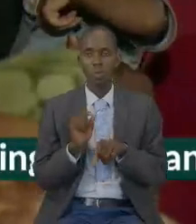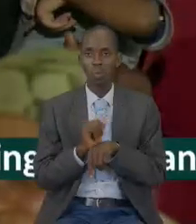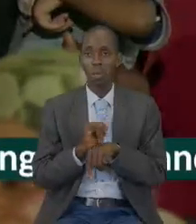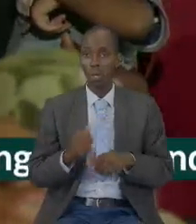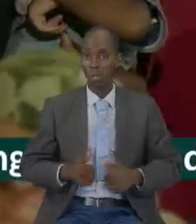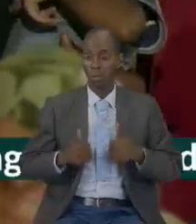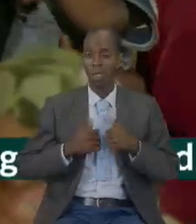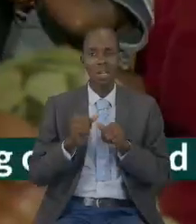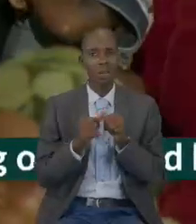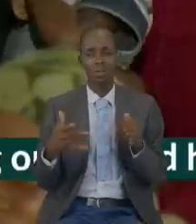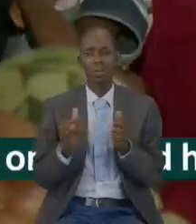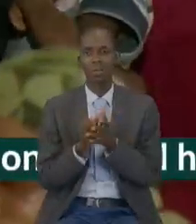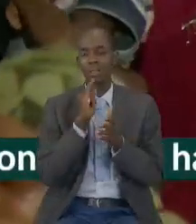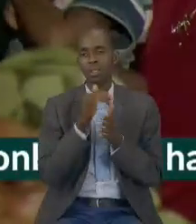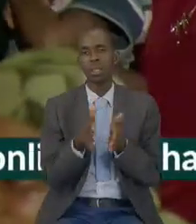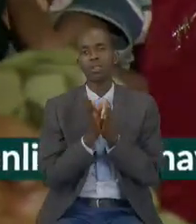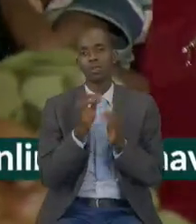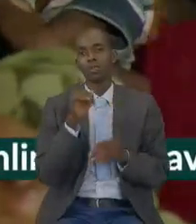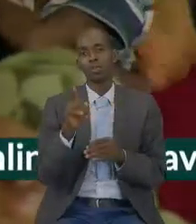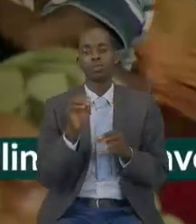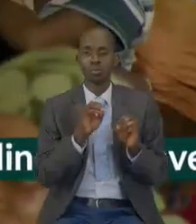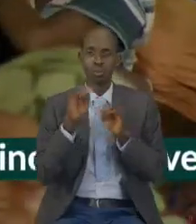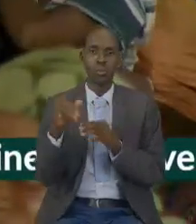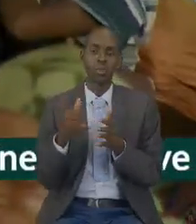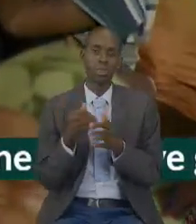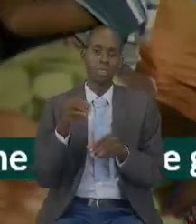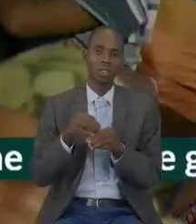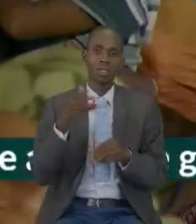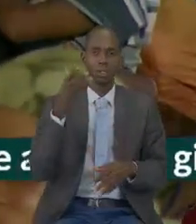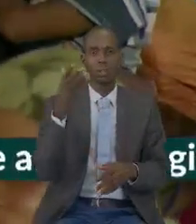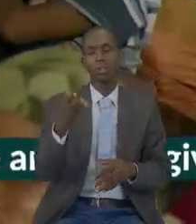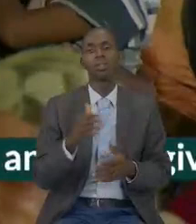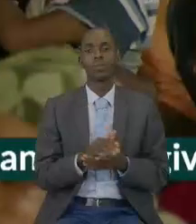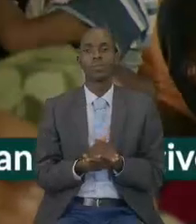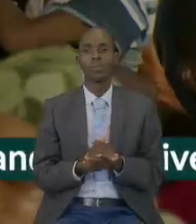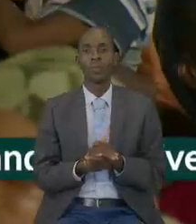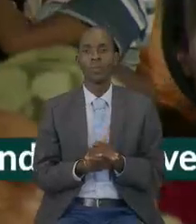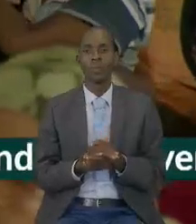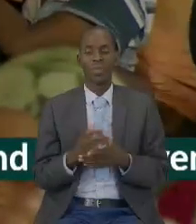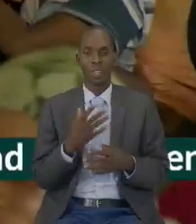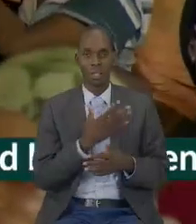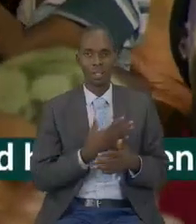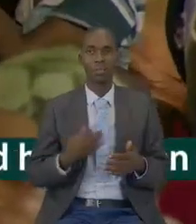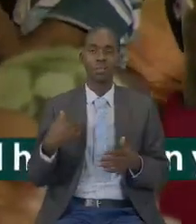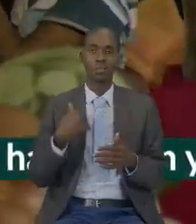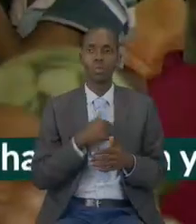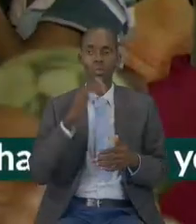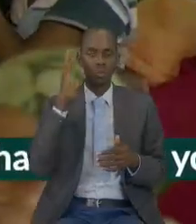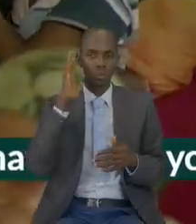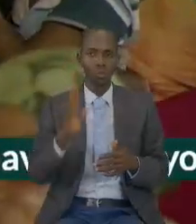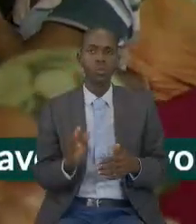miss them. Please, quickly. That's why the pastor came to Bori. You know, our location with